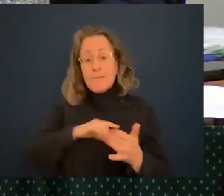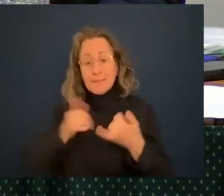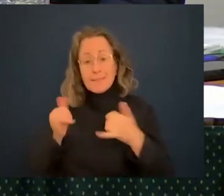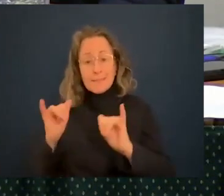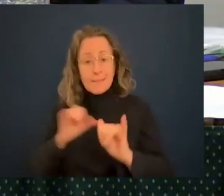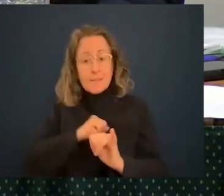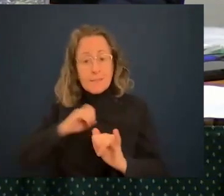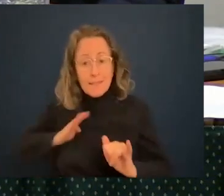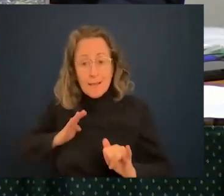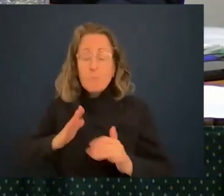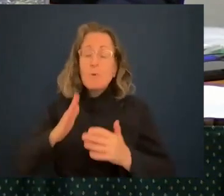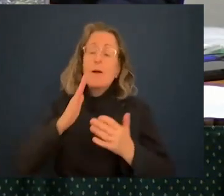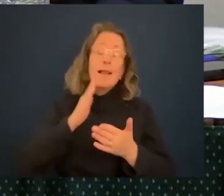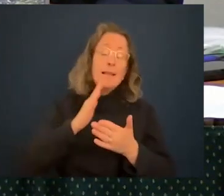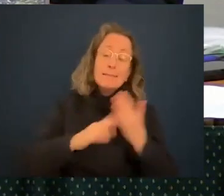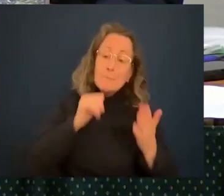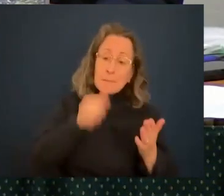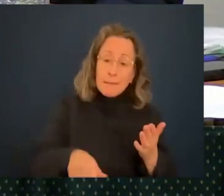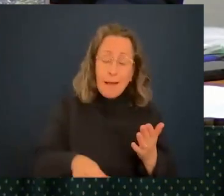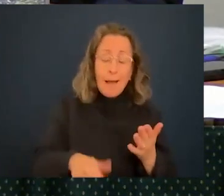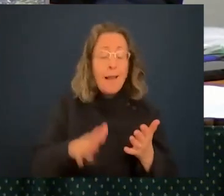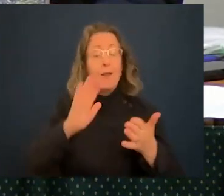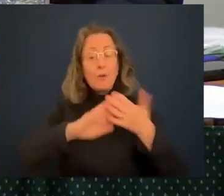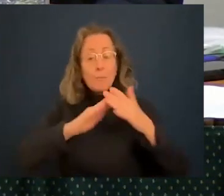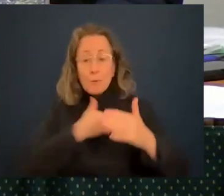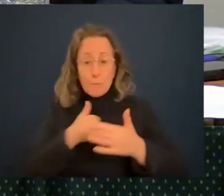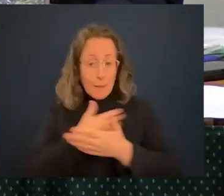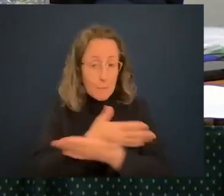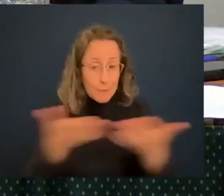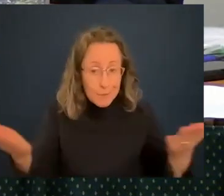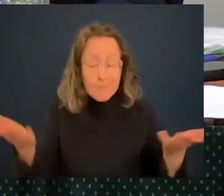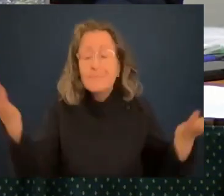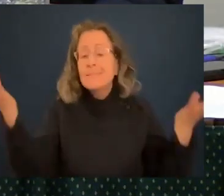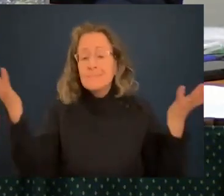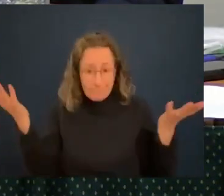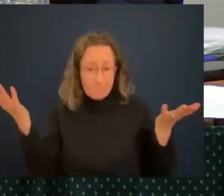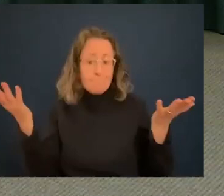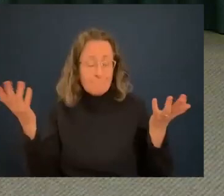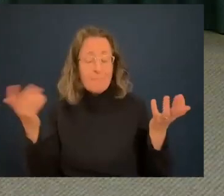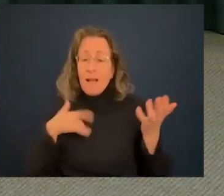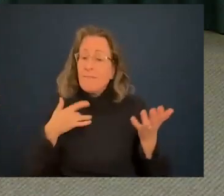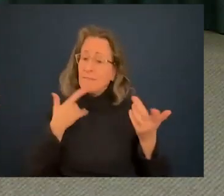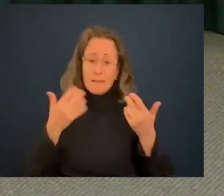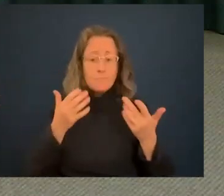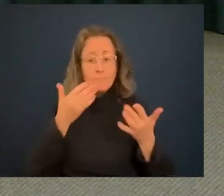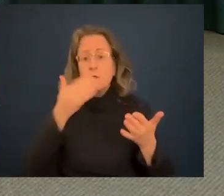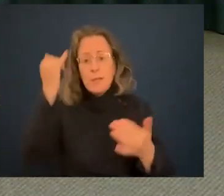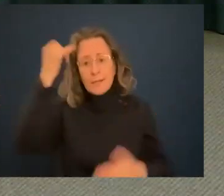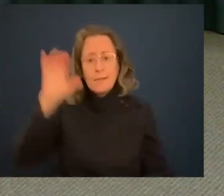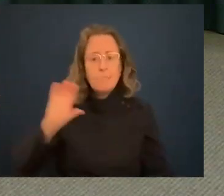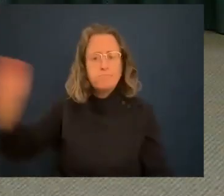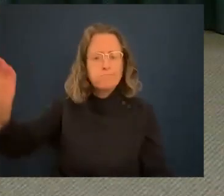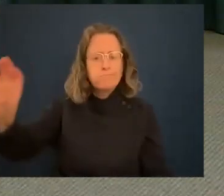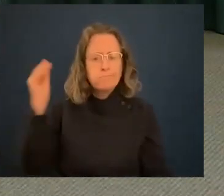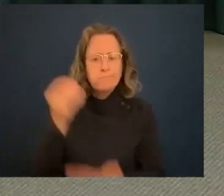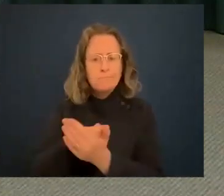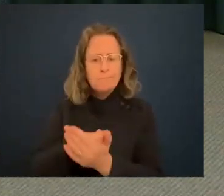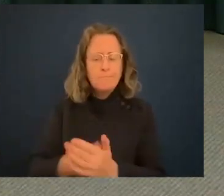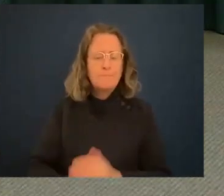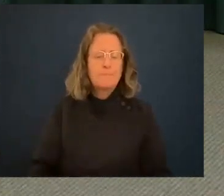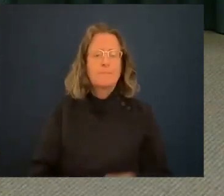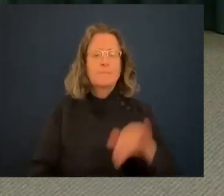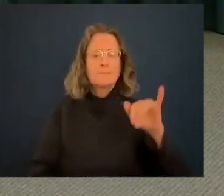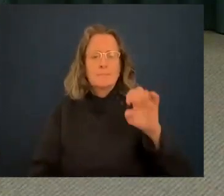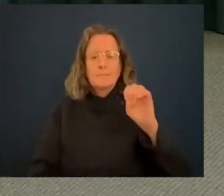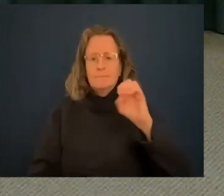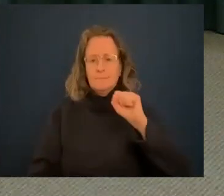as well and we can hash it at them but I think for now it's a good place to stick it uh Jess um it's a good place to stick it